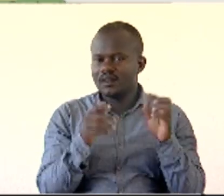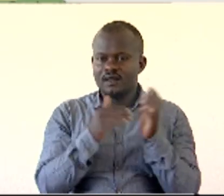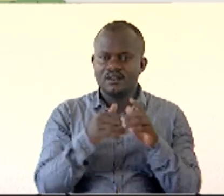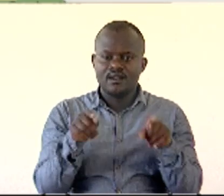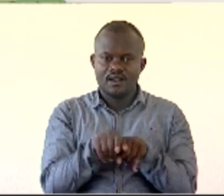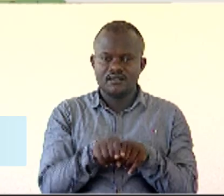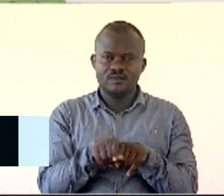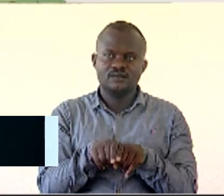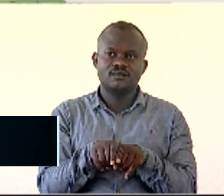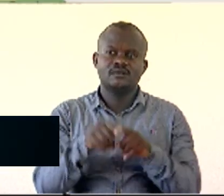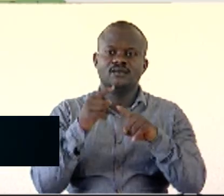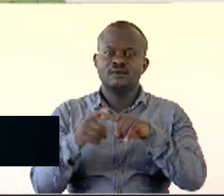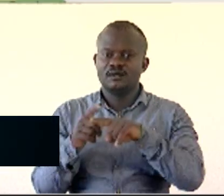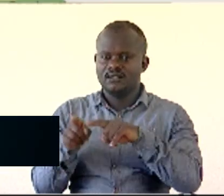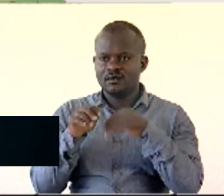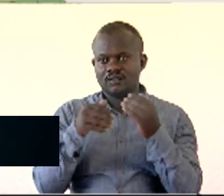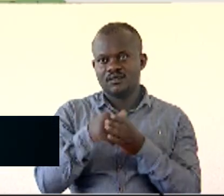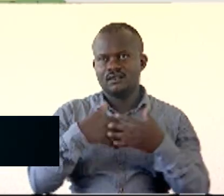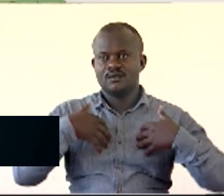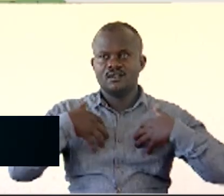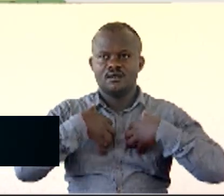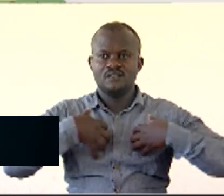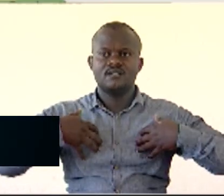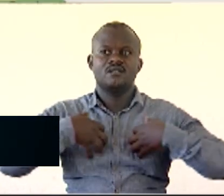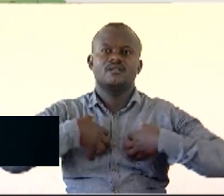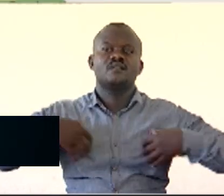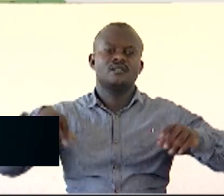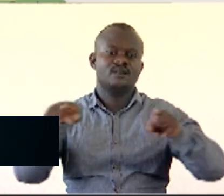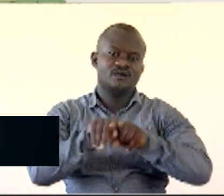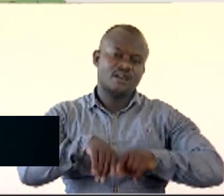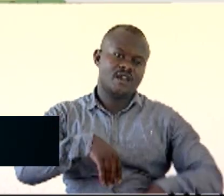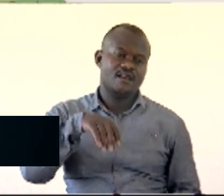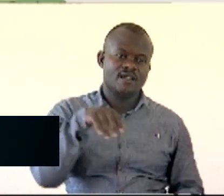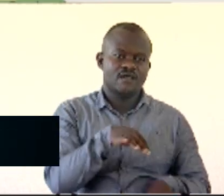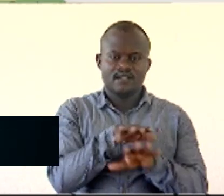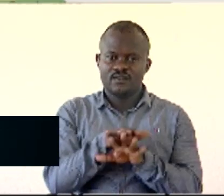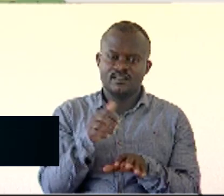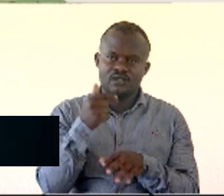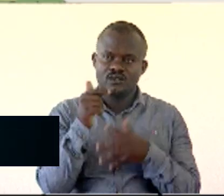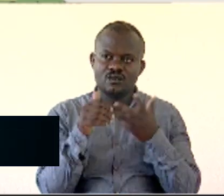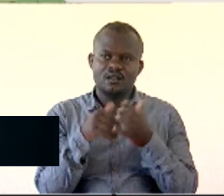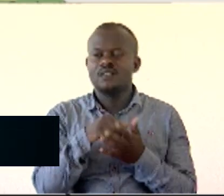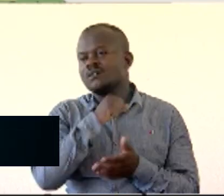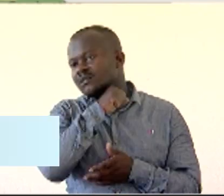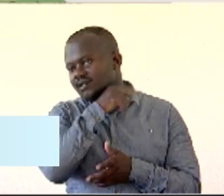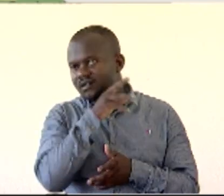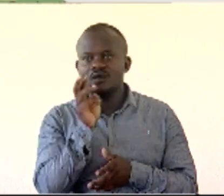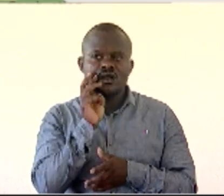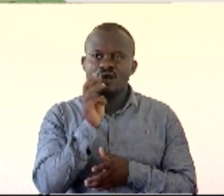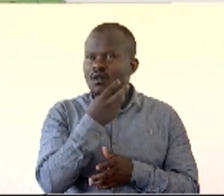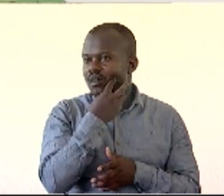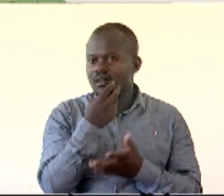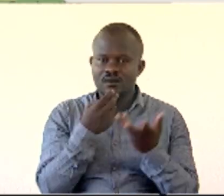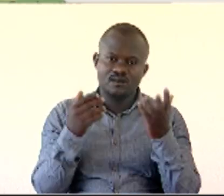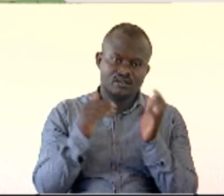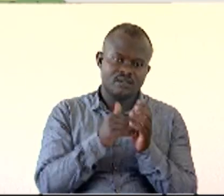as different animals like fish. Those contaminate water bodies,